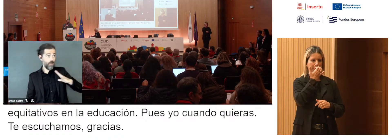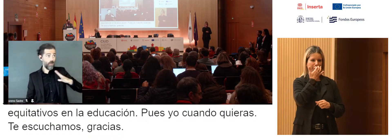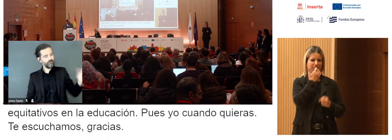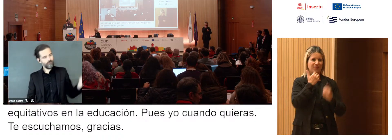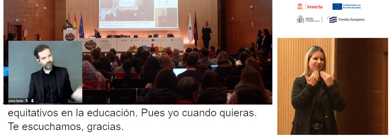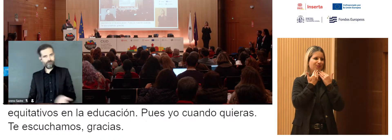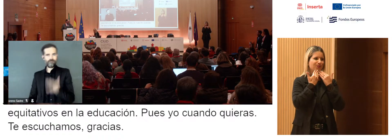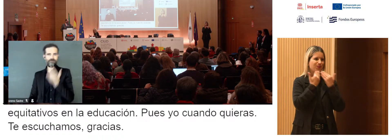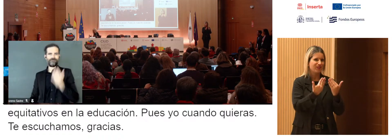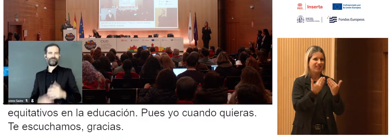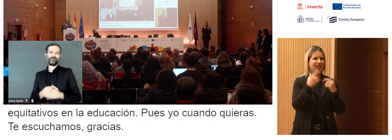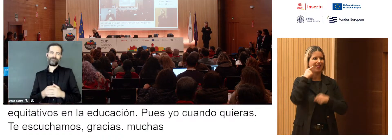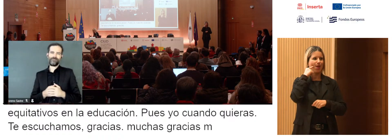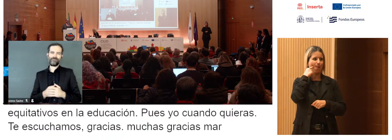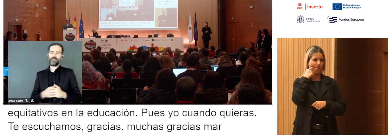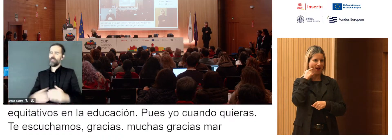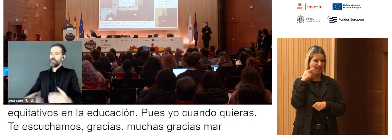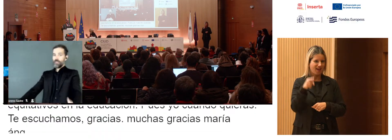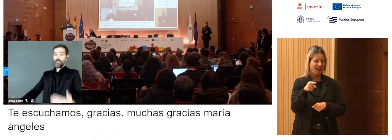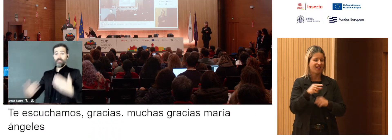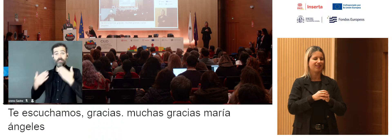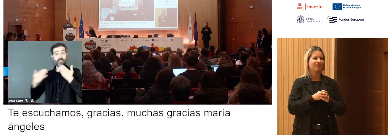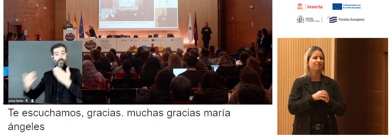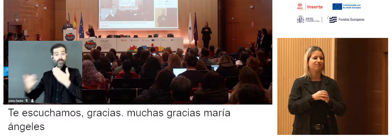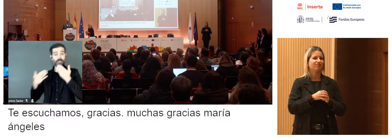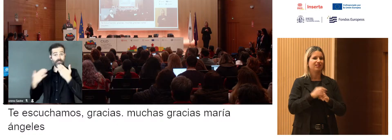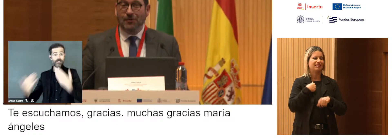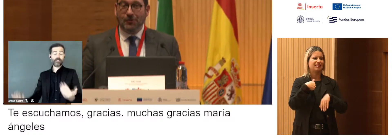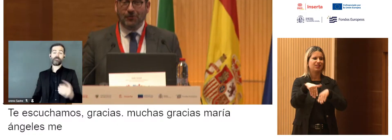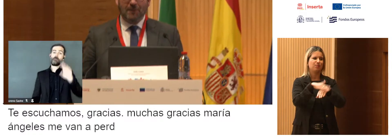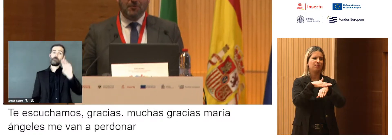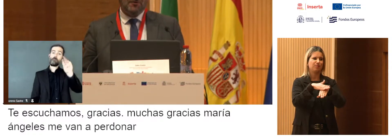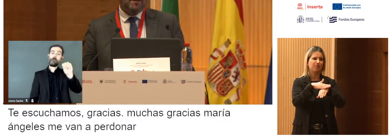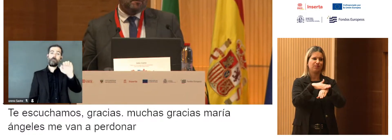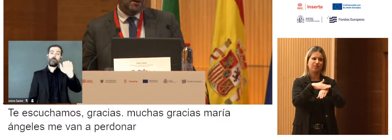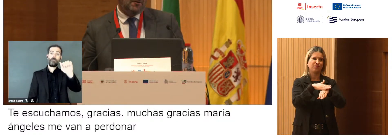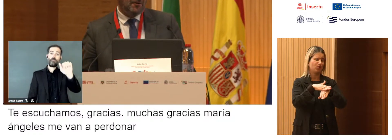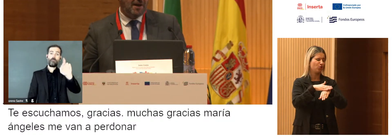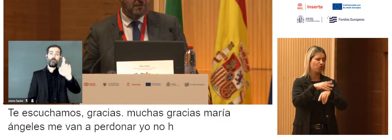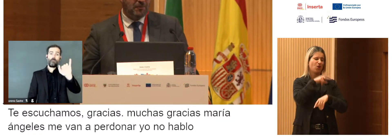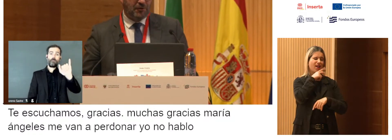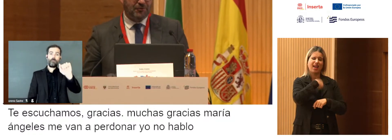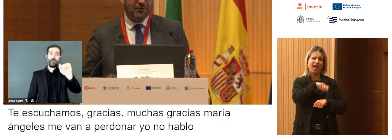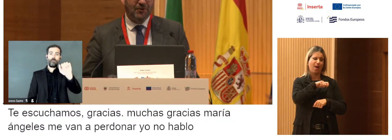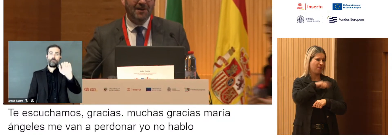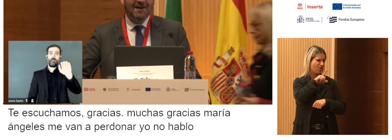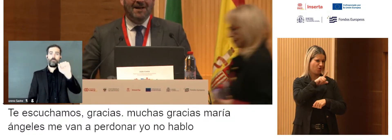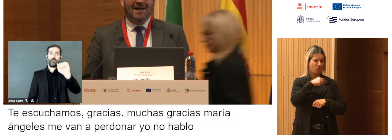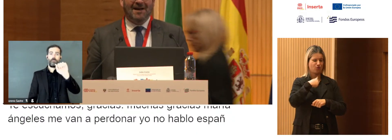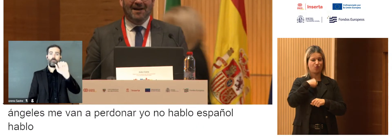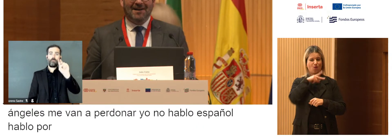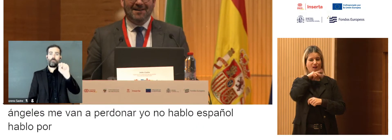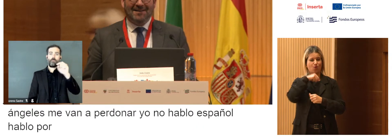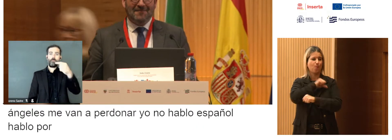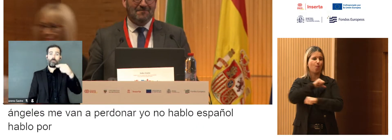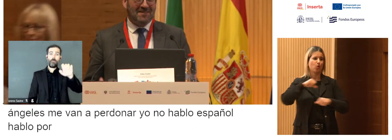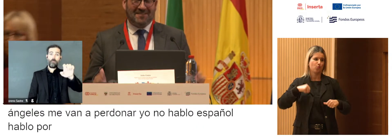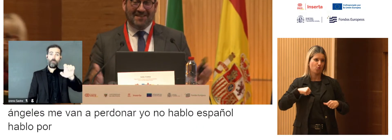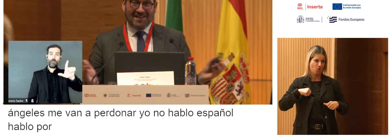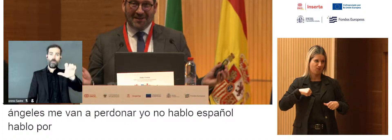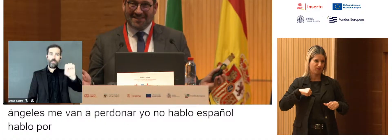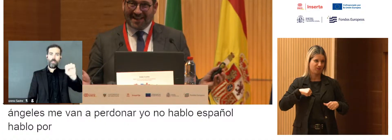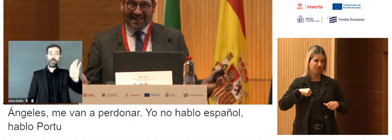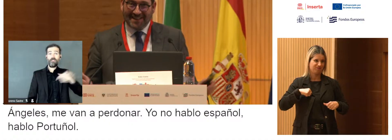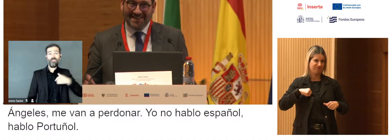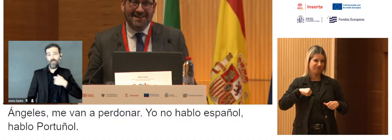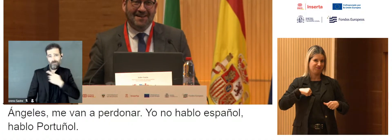Muchas gracias, María Ángeles. Me van a perdonar, yo no hablo español, hablo portuñol.